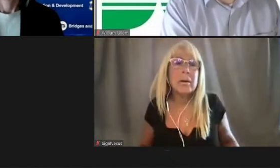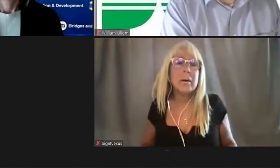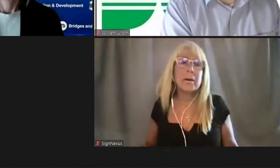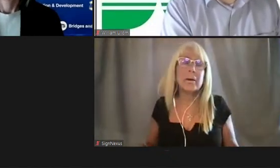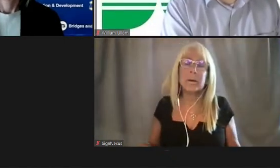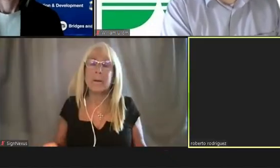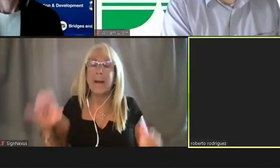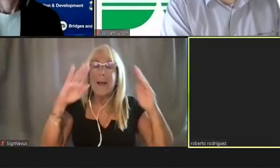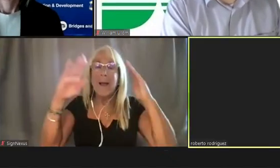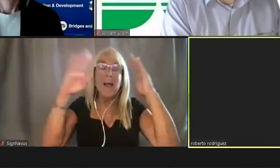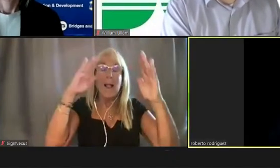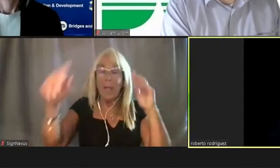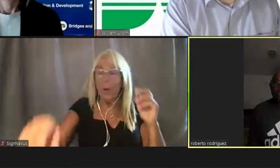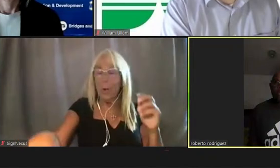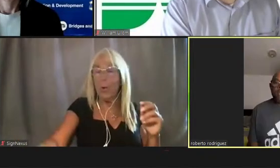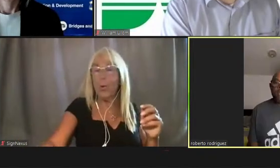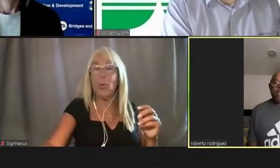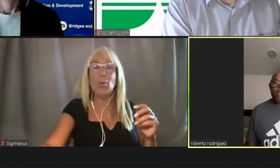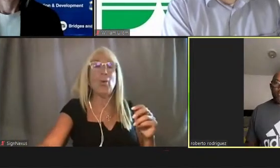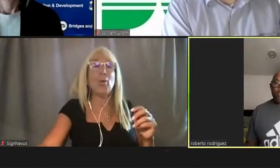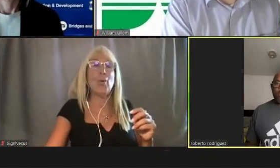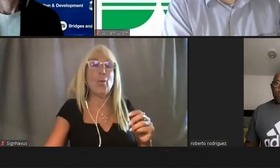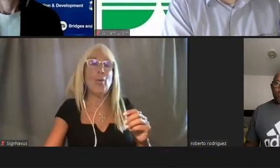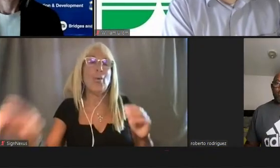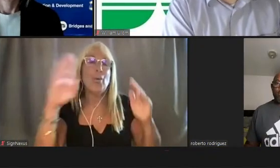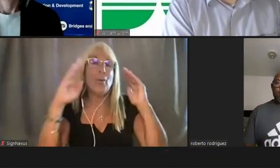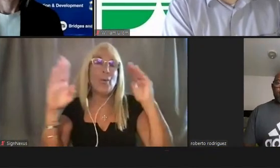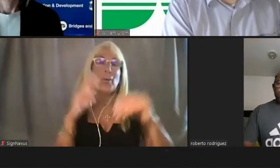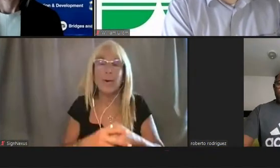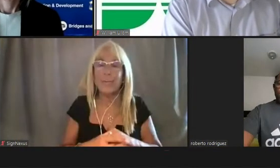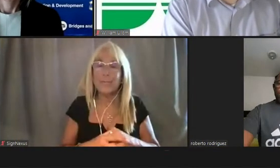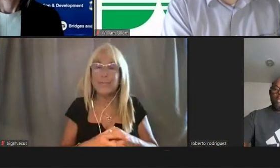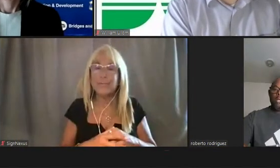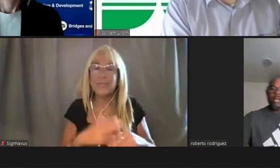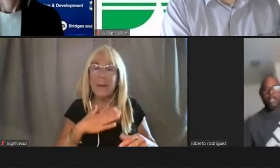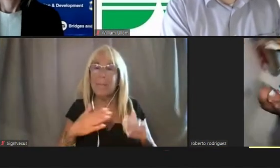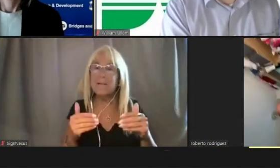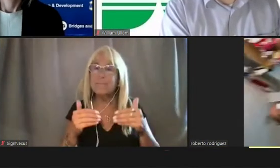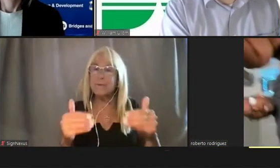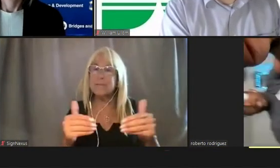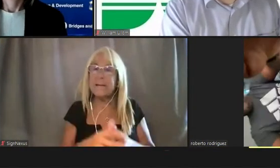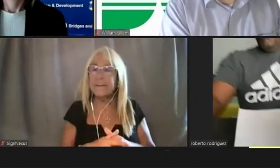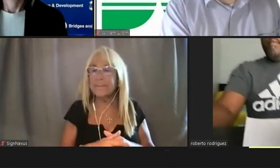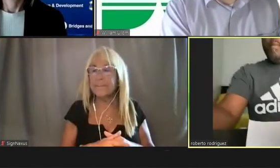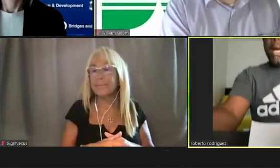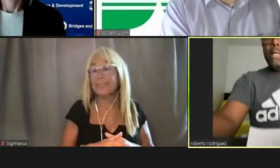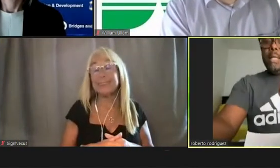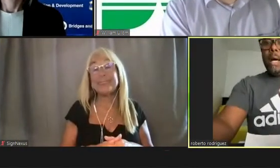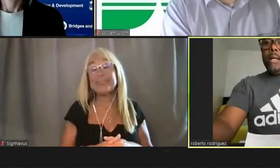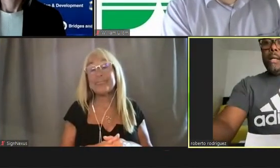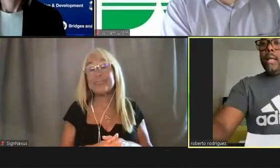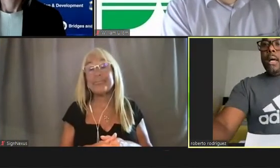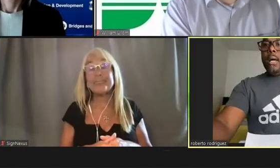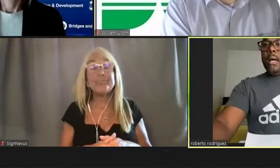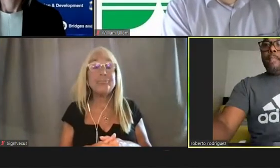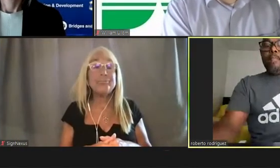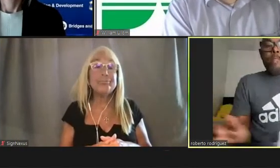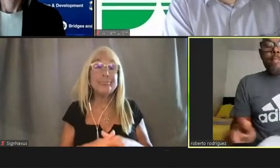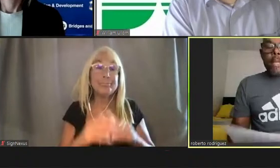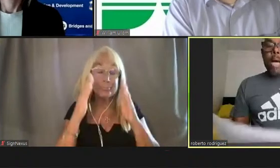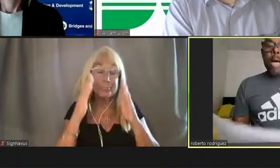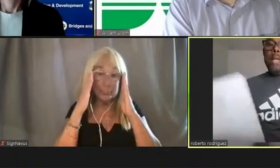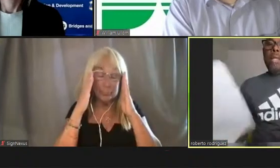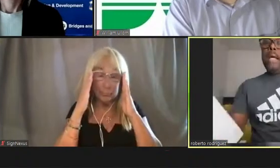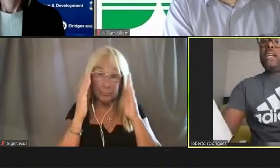hi everybody hello please proceed yeah um I need a I need